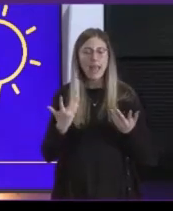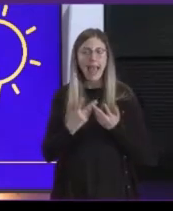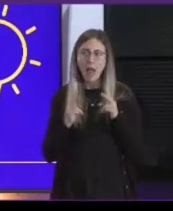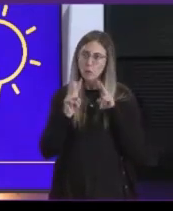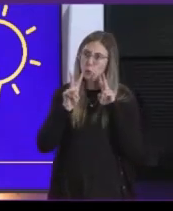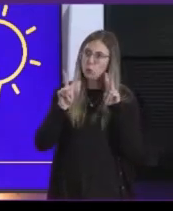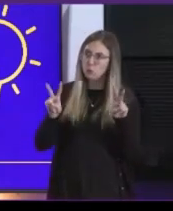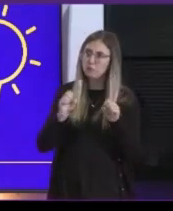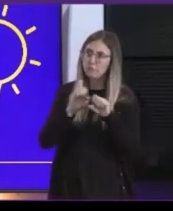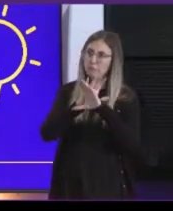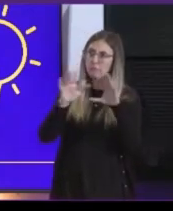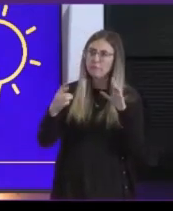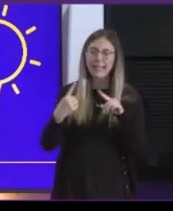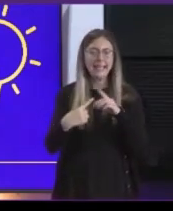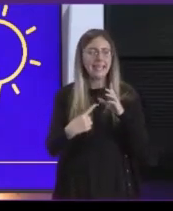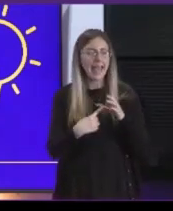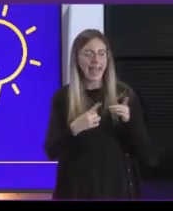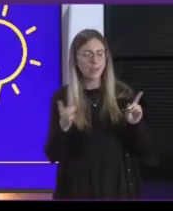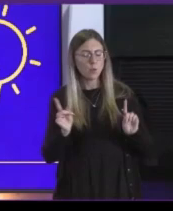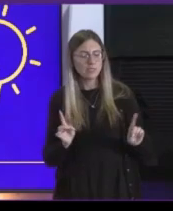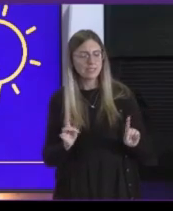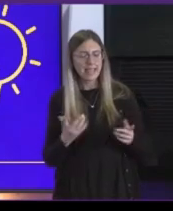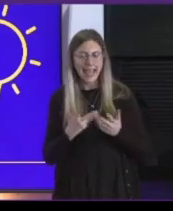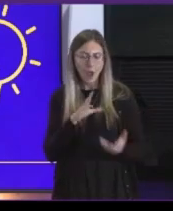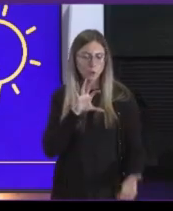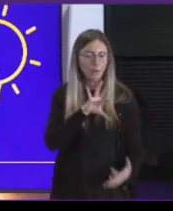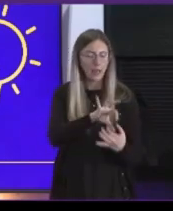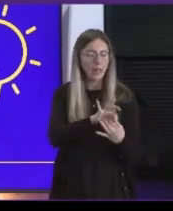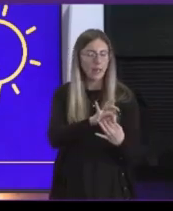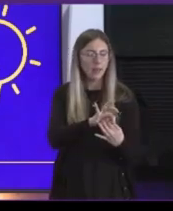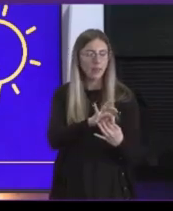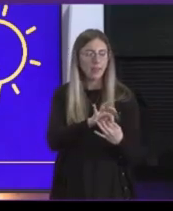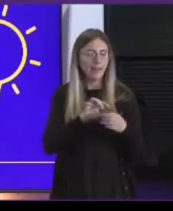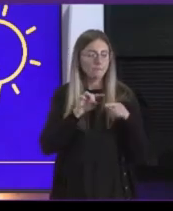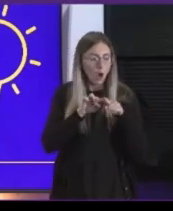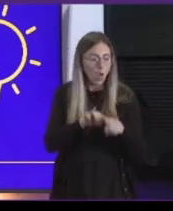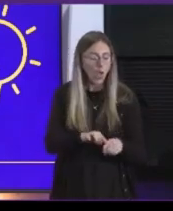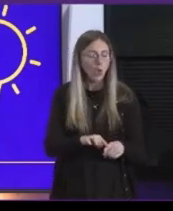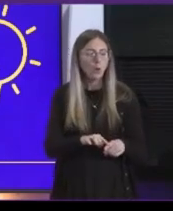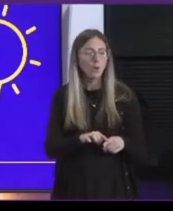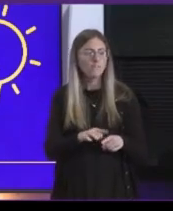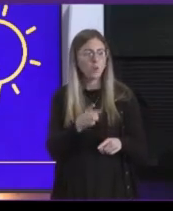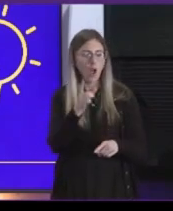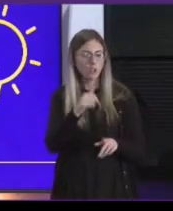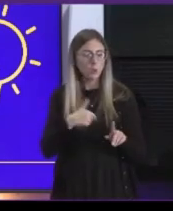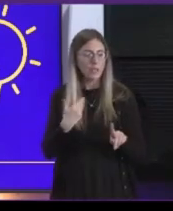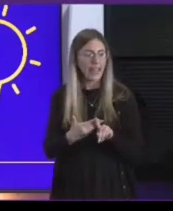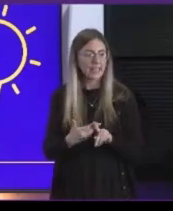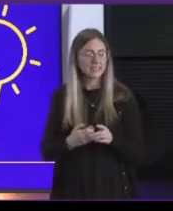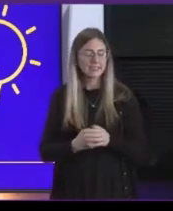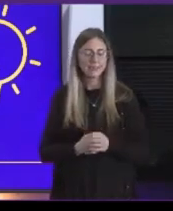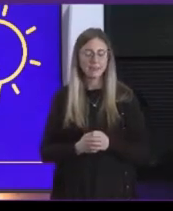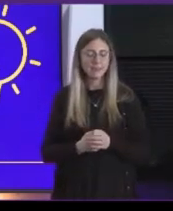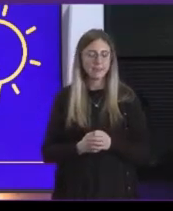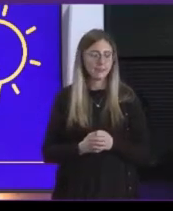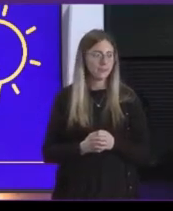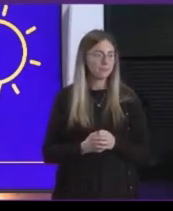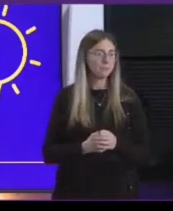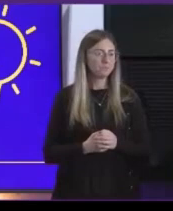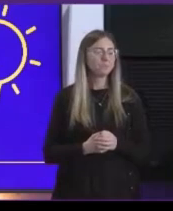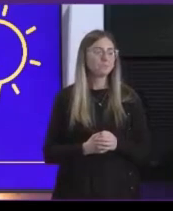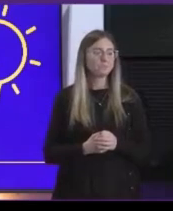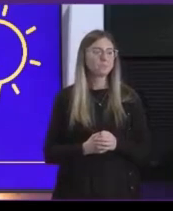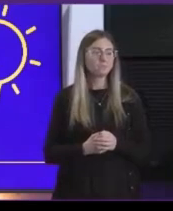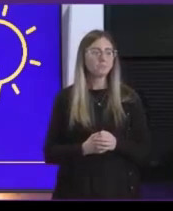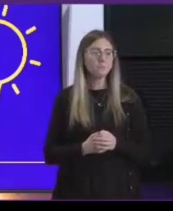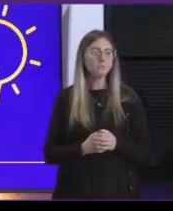the EAA as it comes around the corner and how you've been connecting and mirroring and tracking it for the last couple of years? Yeah. Well, I